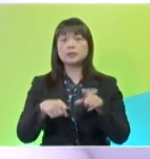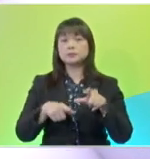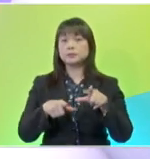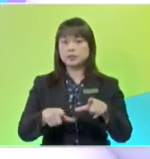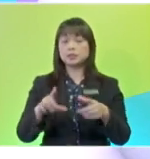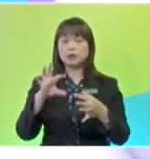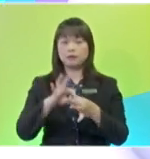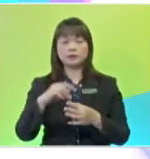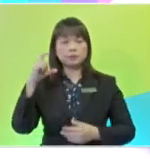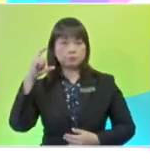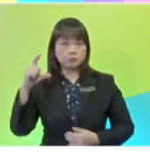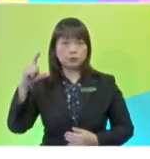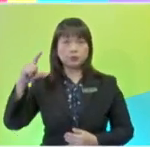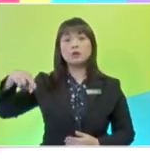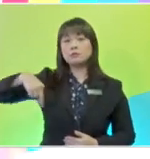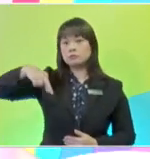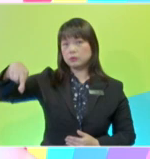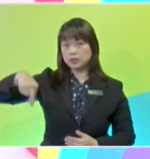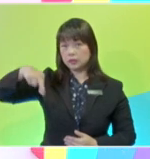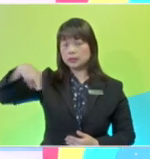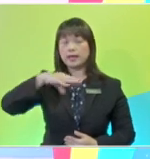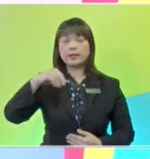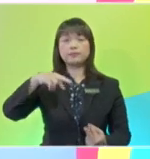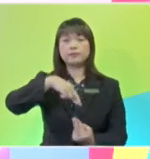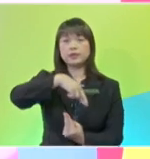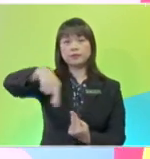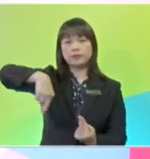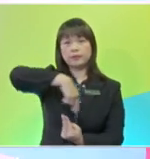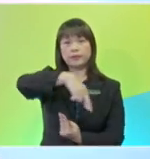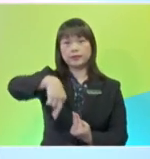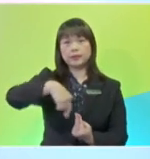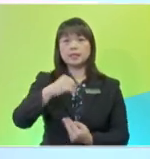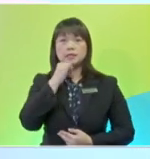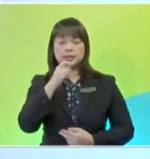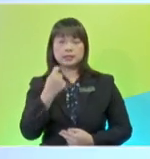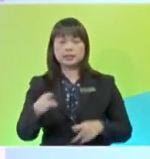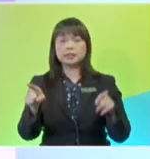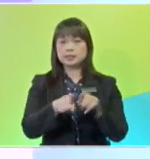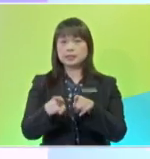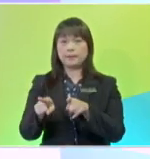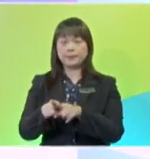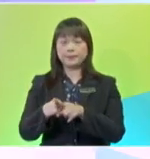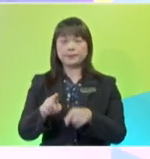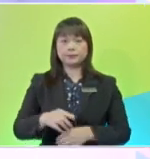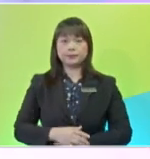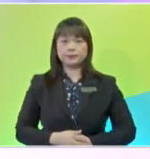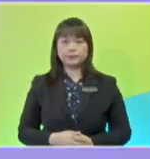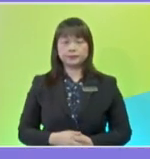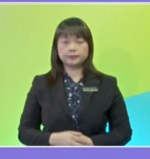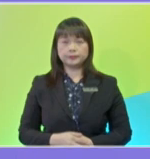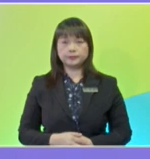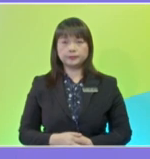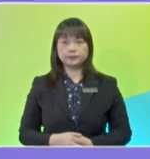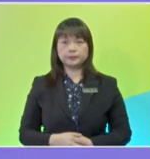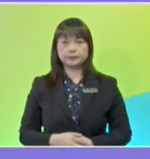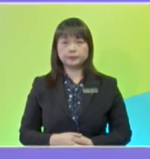revolving and rotating around the Earth is the same, which mm-hmm. is 27 and 1 over 3 days. 27 and okay.